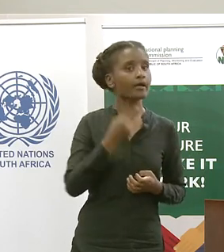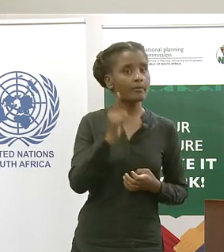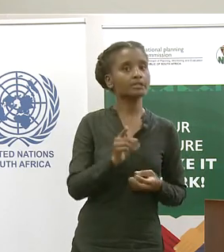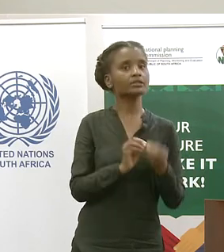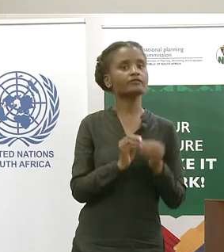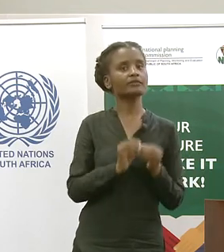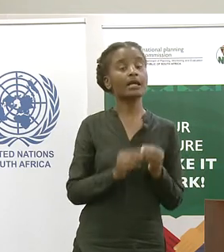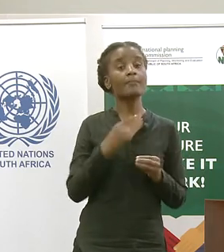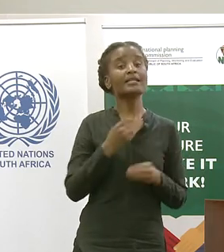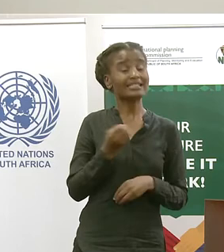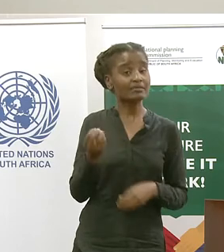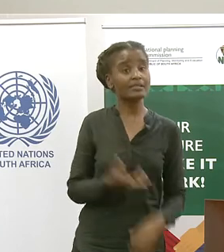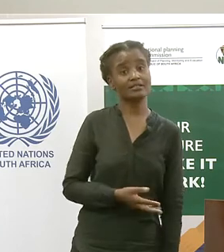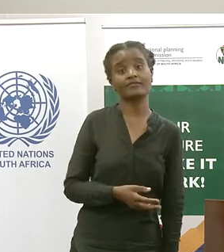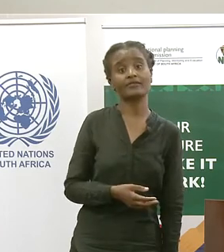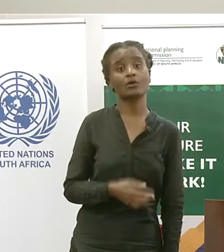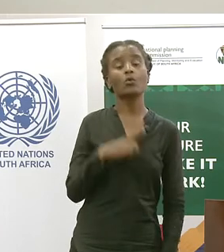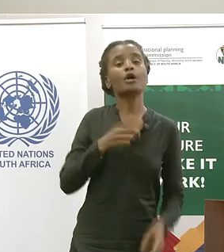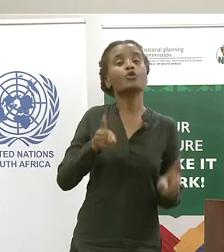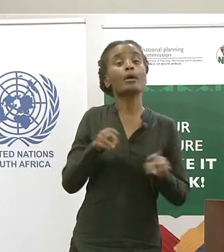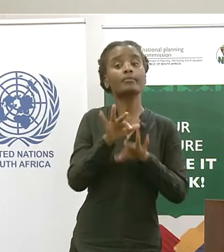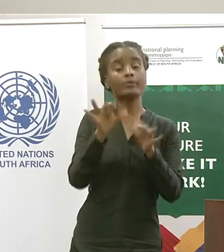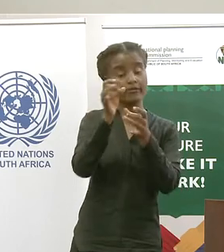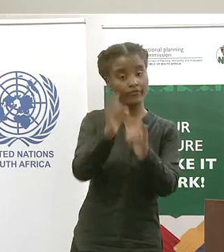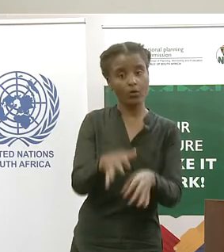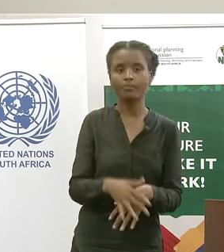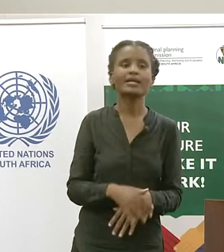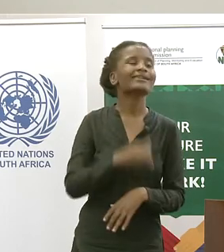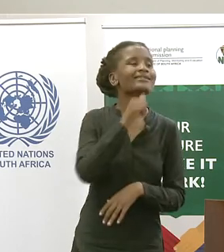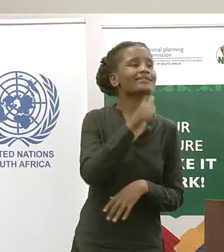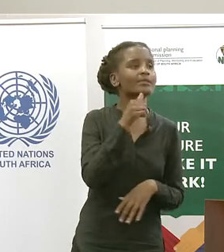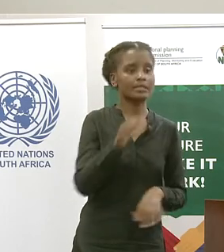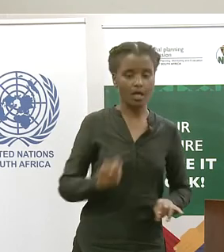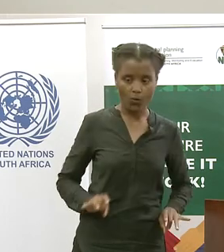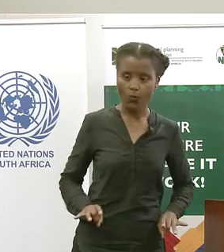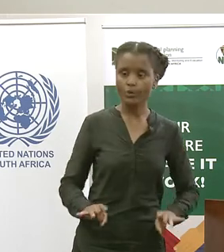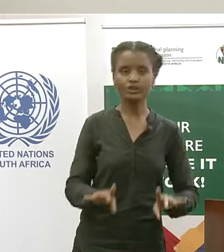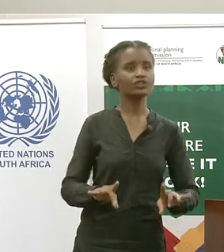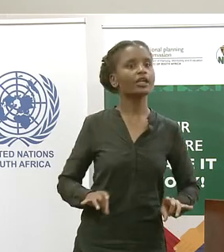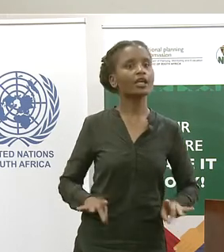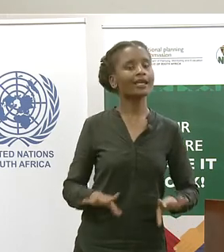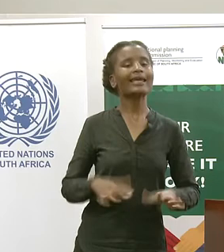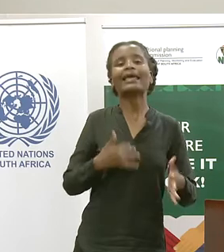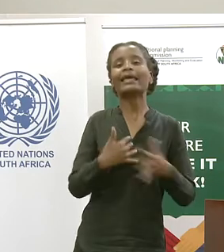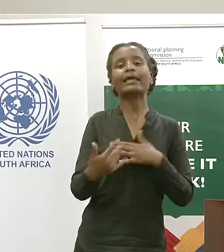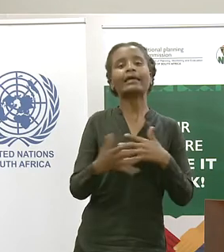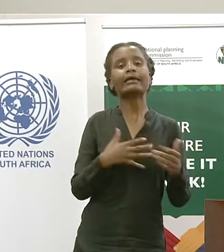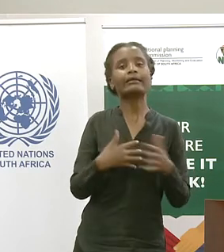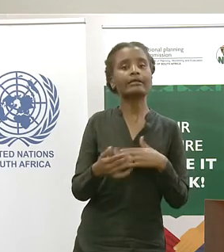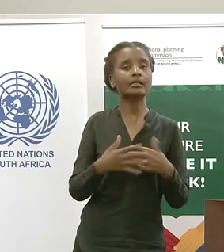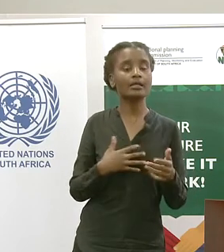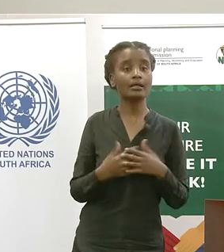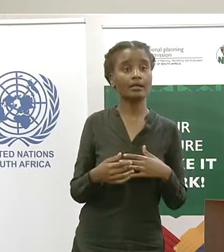an expensive exercise. I usually say to people, it doesn't matter what type of a wheelchair you are on, but you are living in a